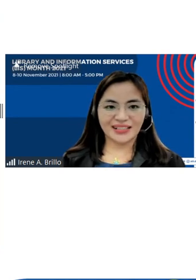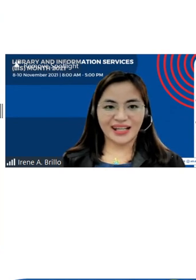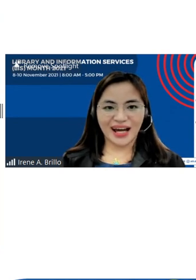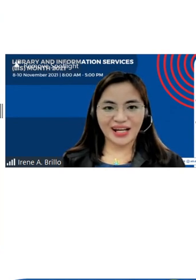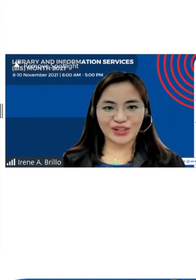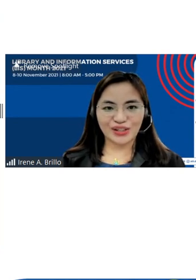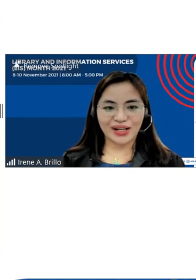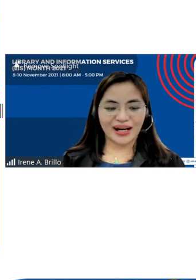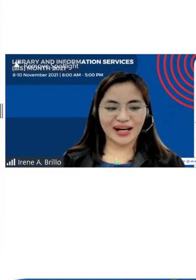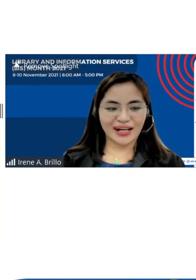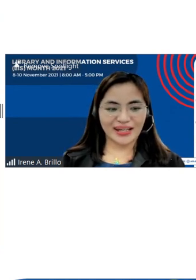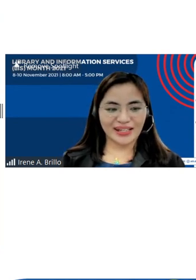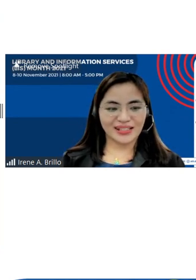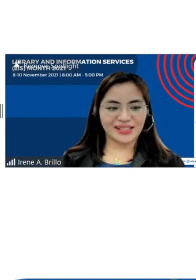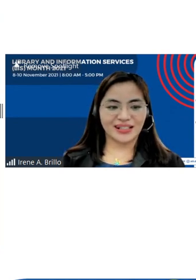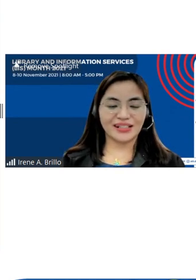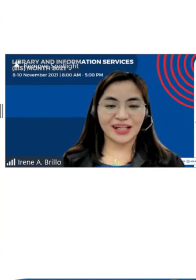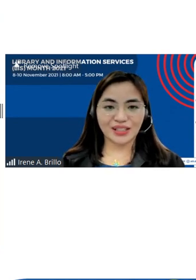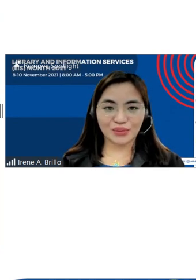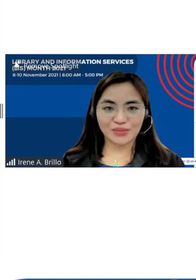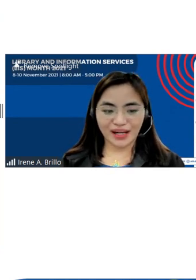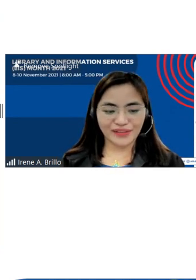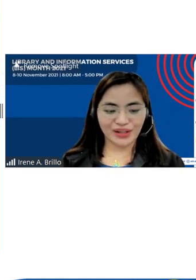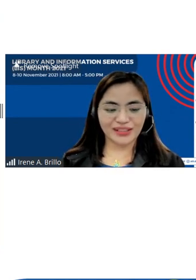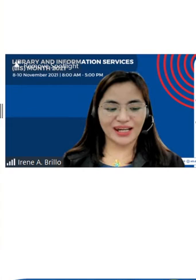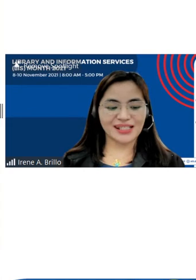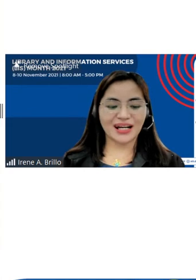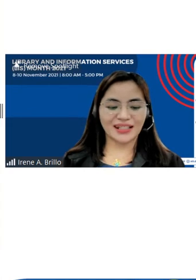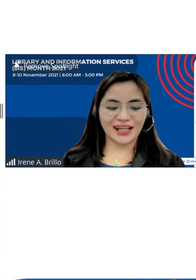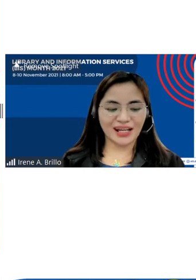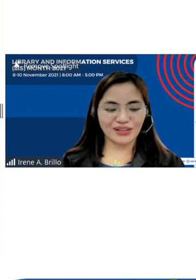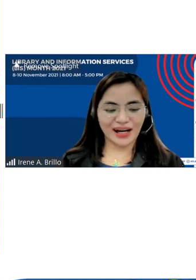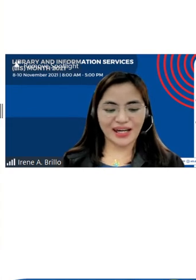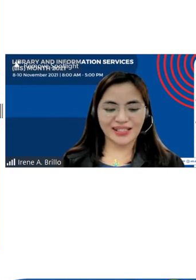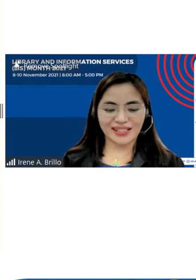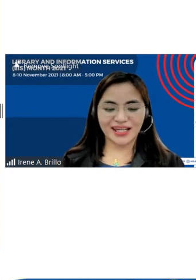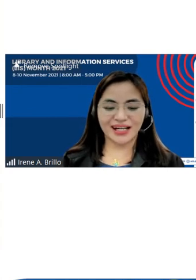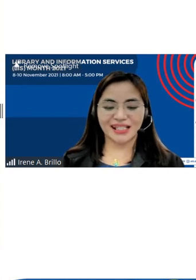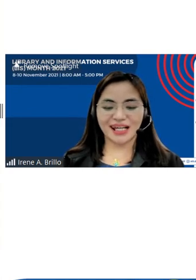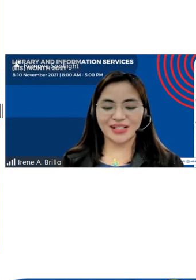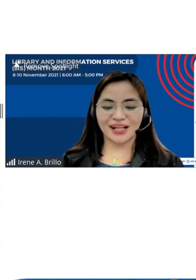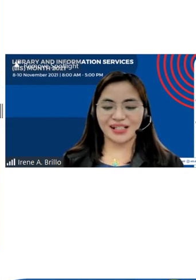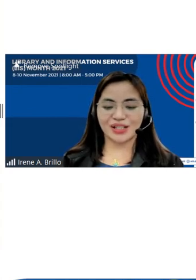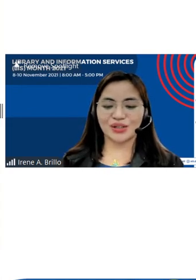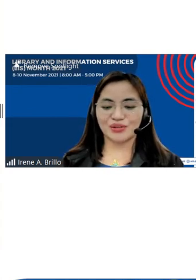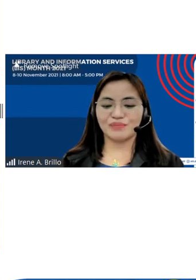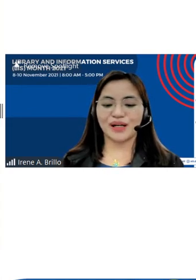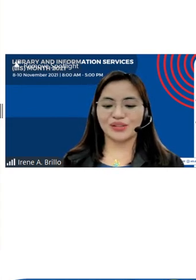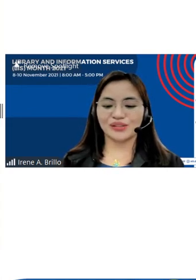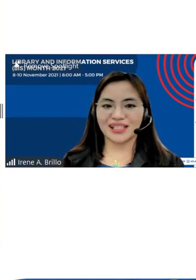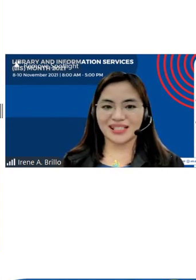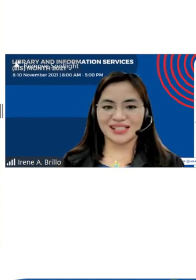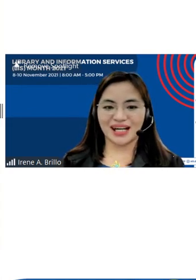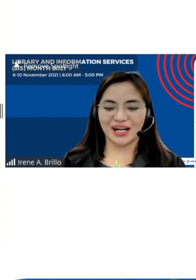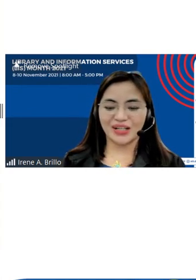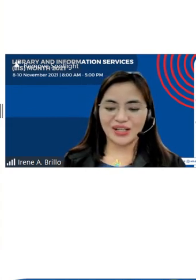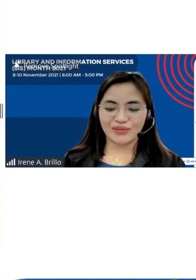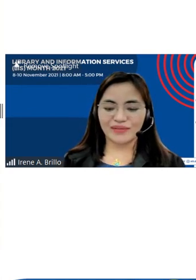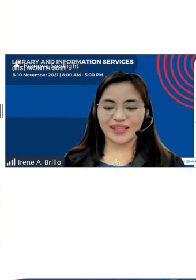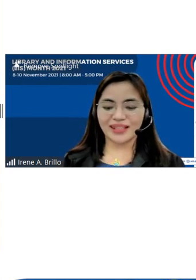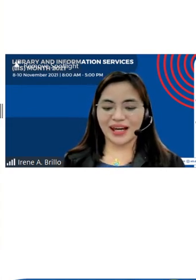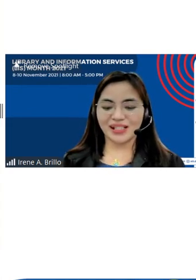At ang nanalo ay, sa Learning at Home Selfie Contest, ang nanalo ay si Cassandra Nicole